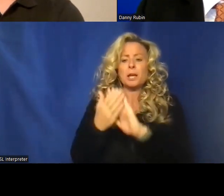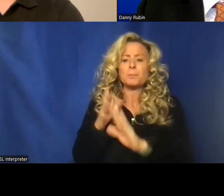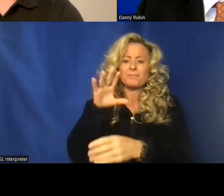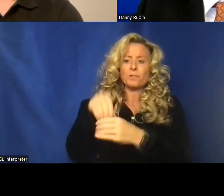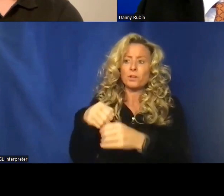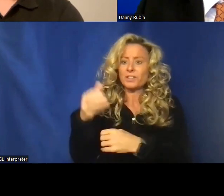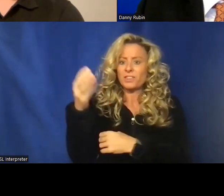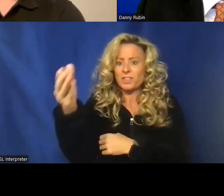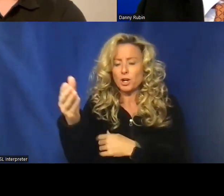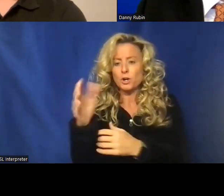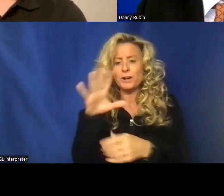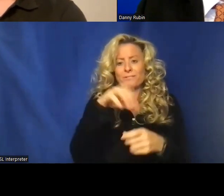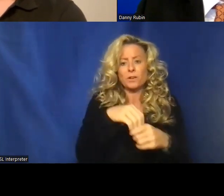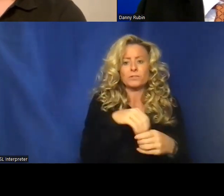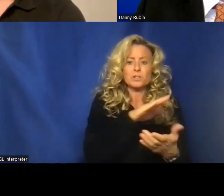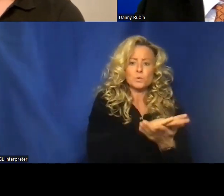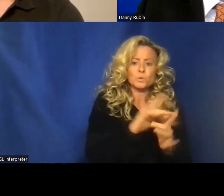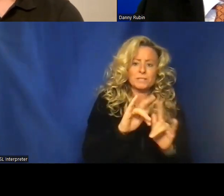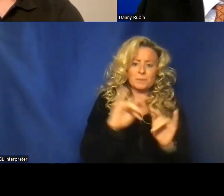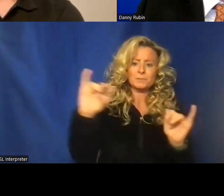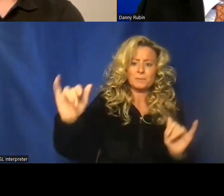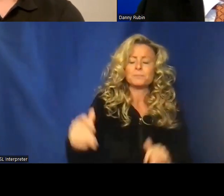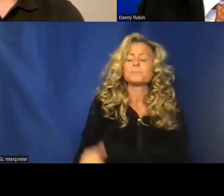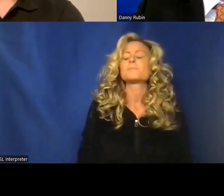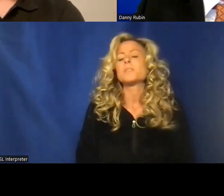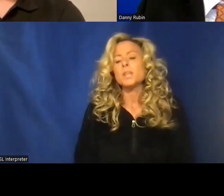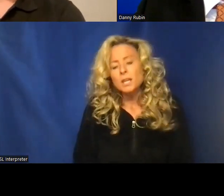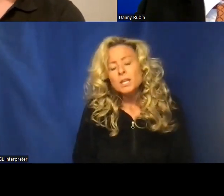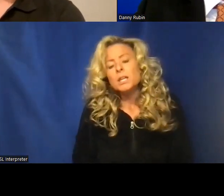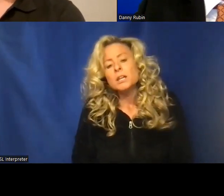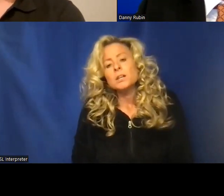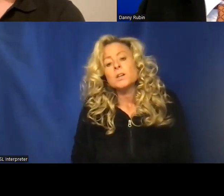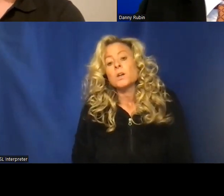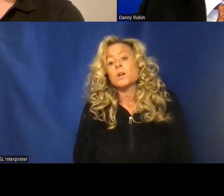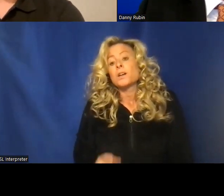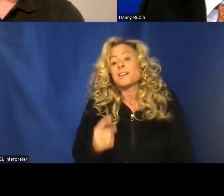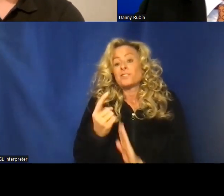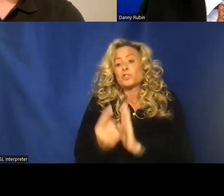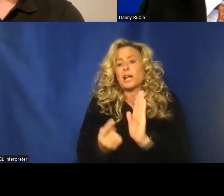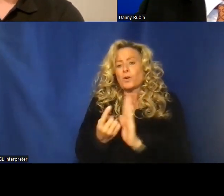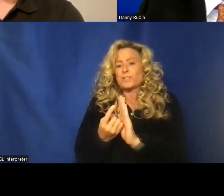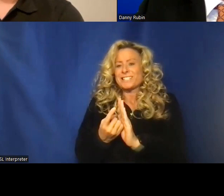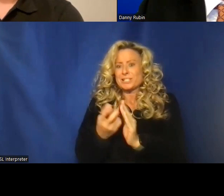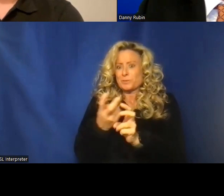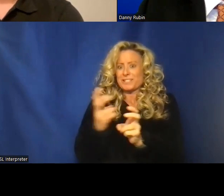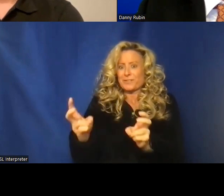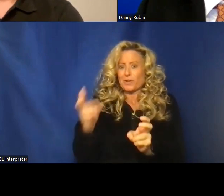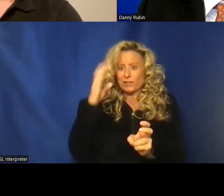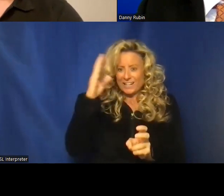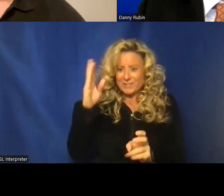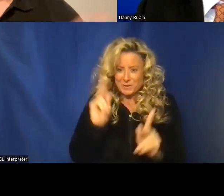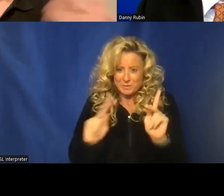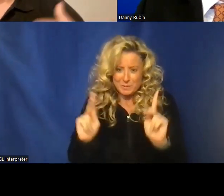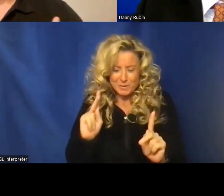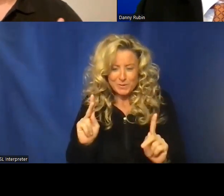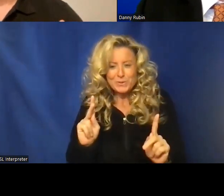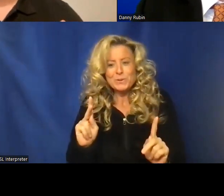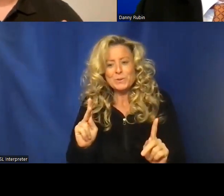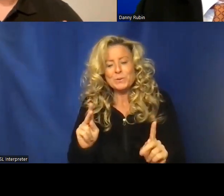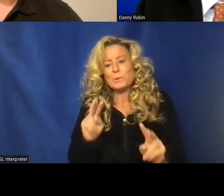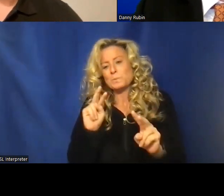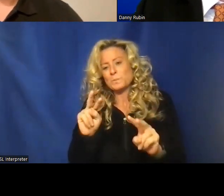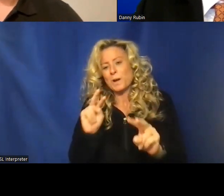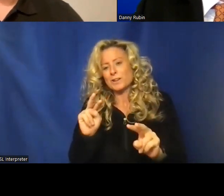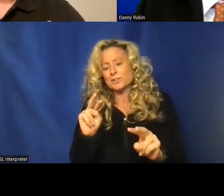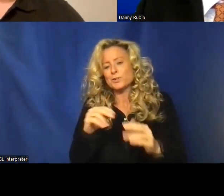school? So it involved in some level. For ours, it's a little tricky. I know some of the folks that are watching